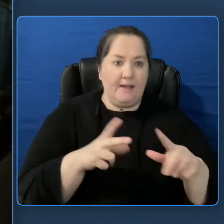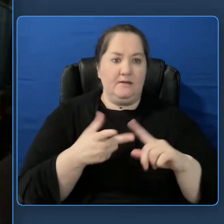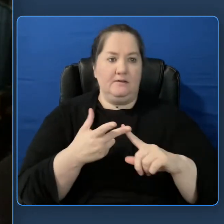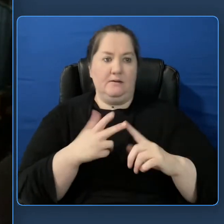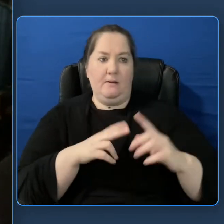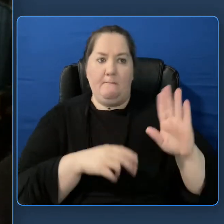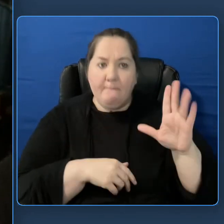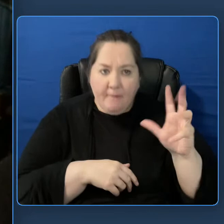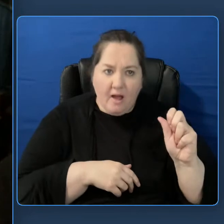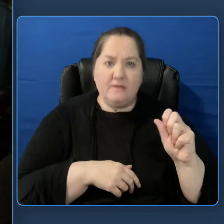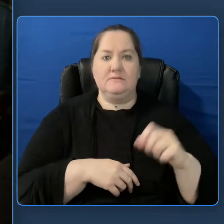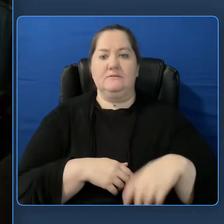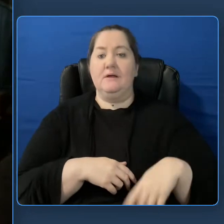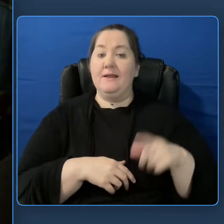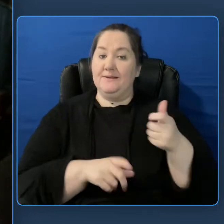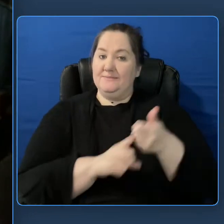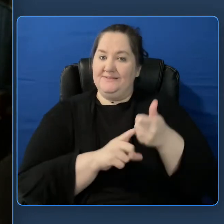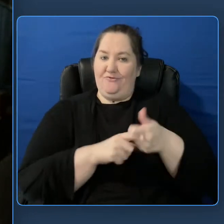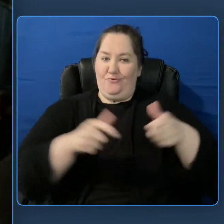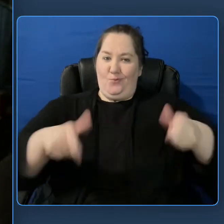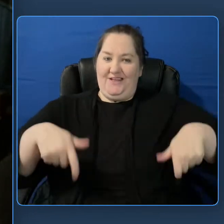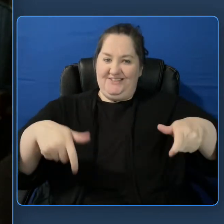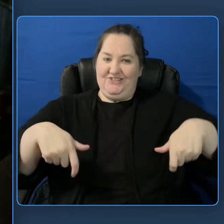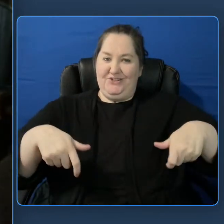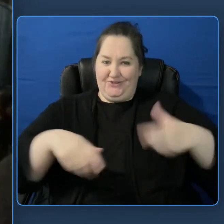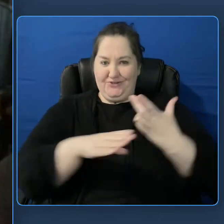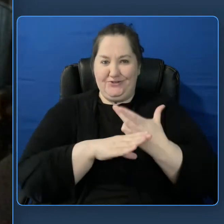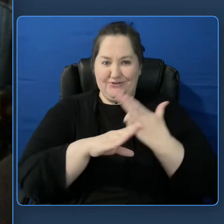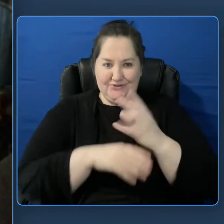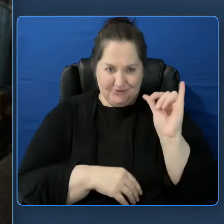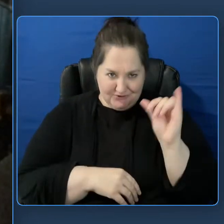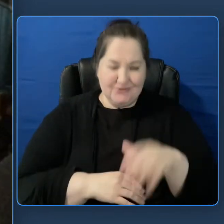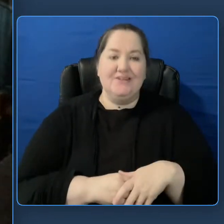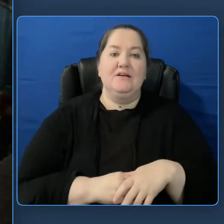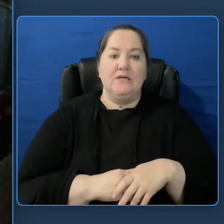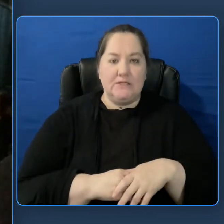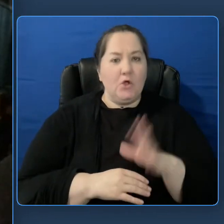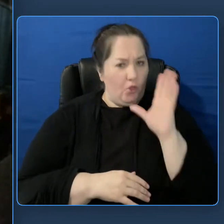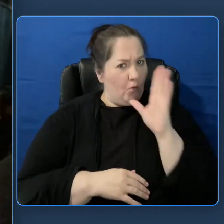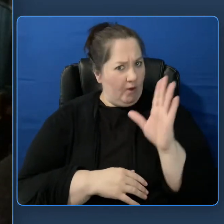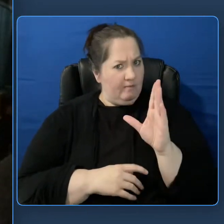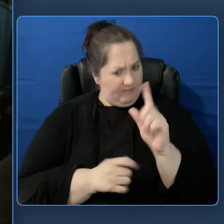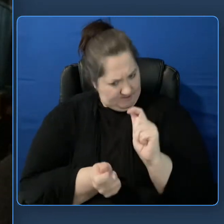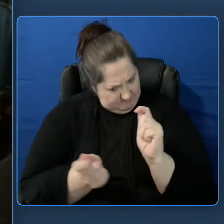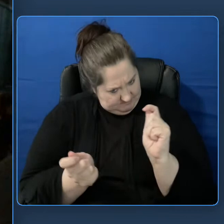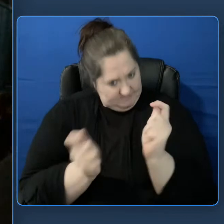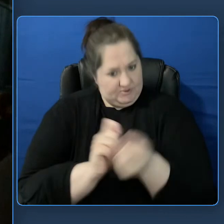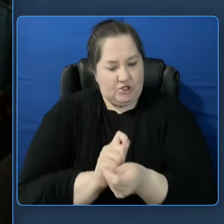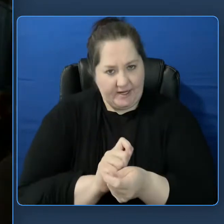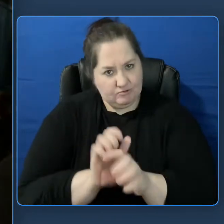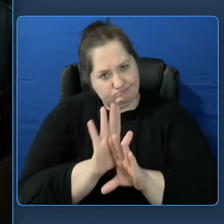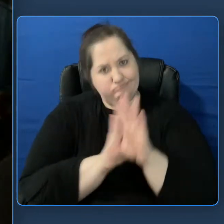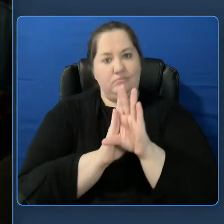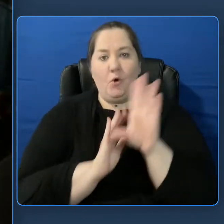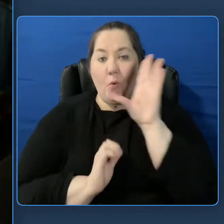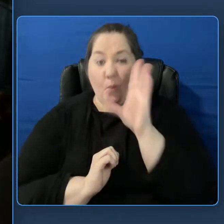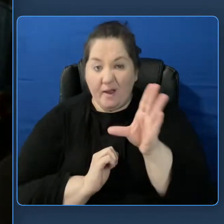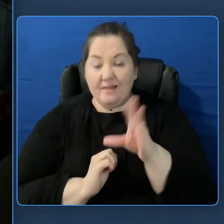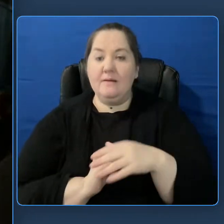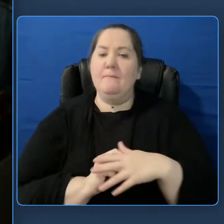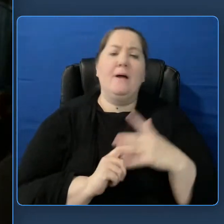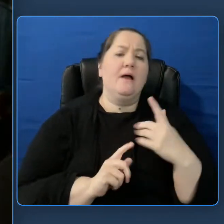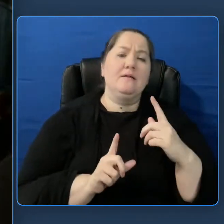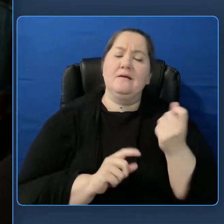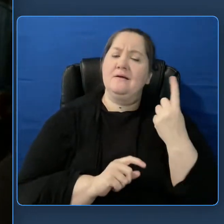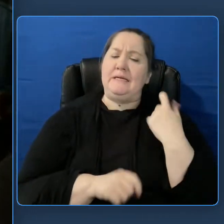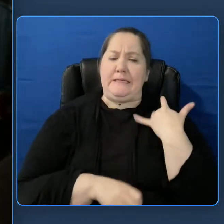his best to and he's also a wheelchair user. So I think that there are going to be some definite strides made in New York, but it's going to take